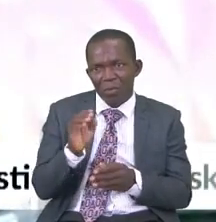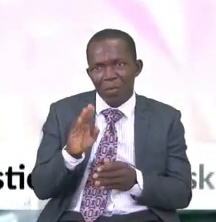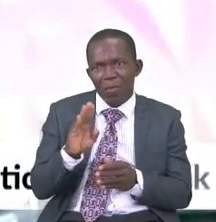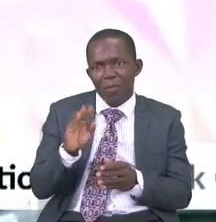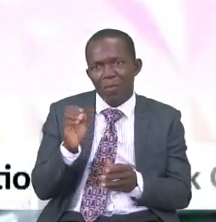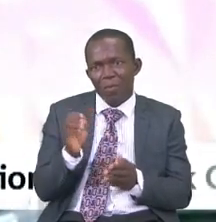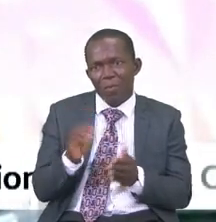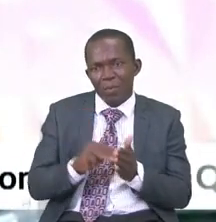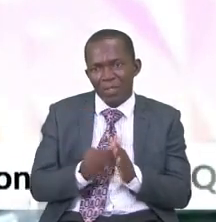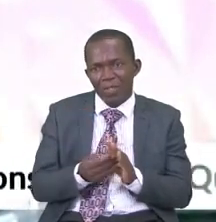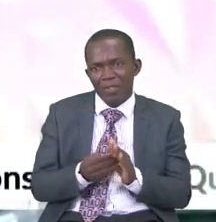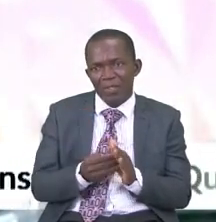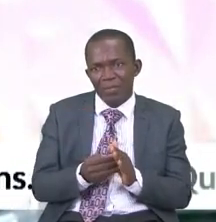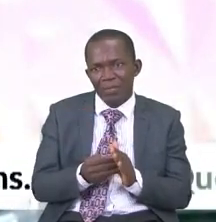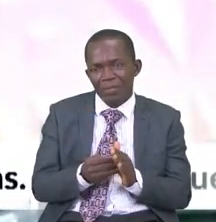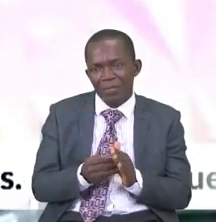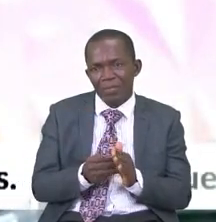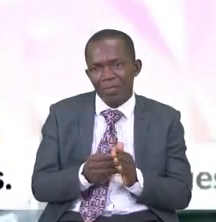maybe a minute or so